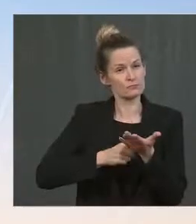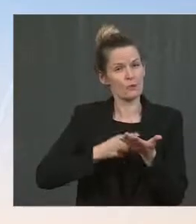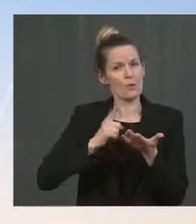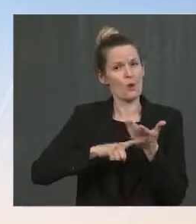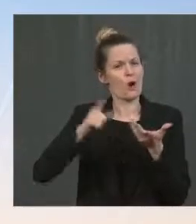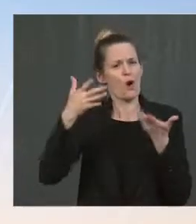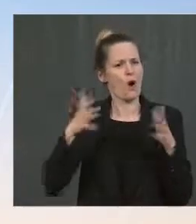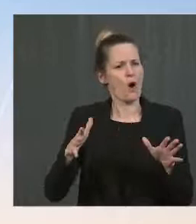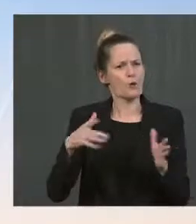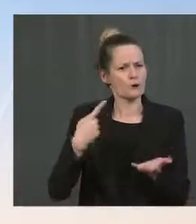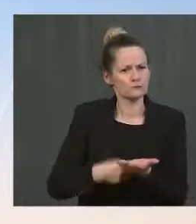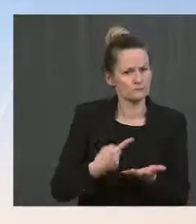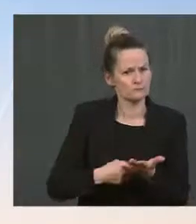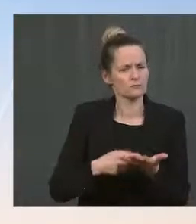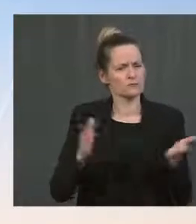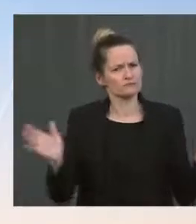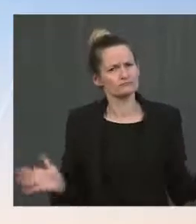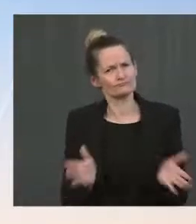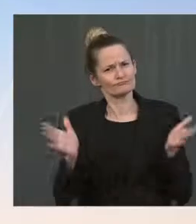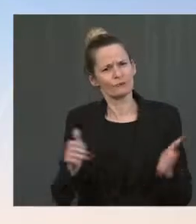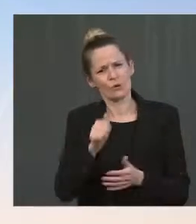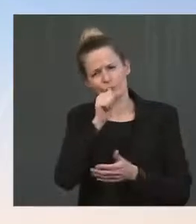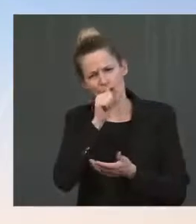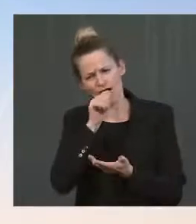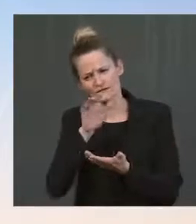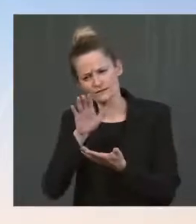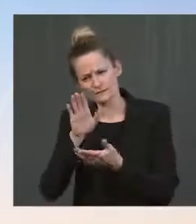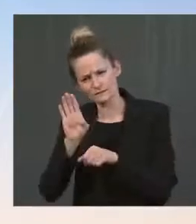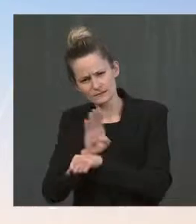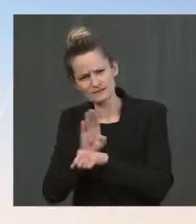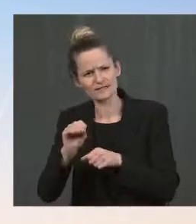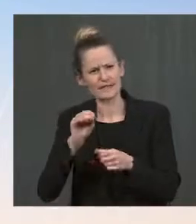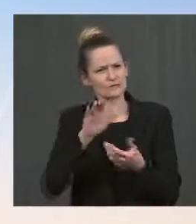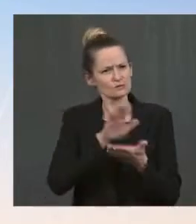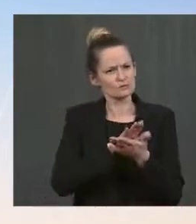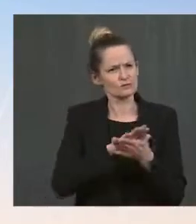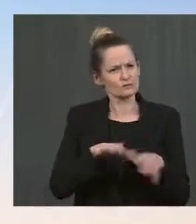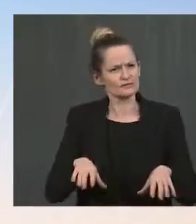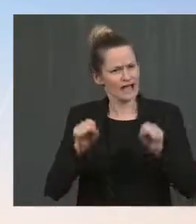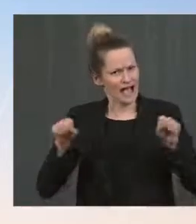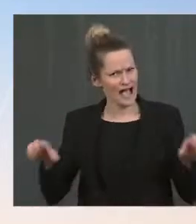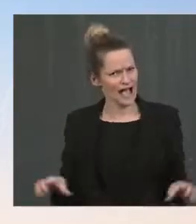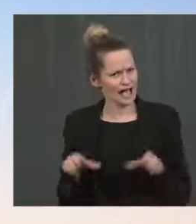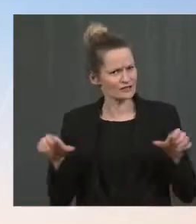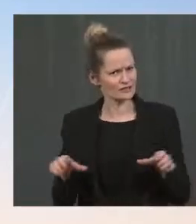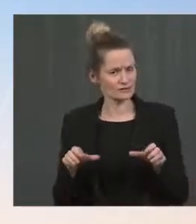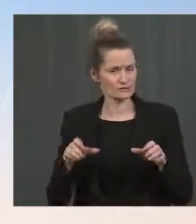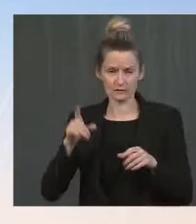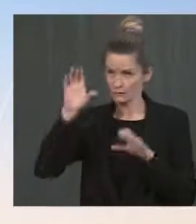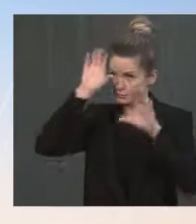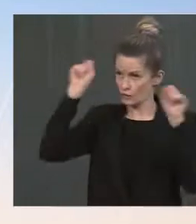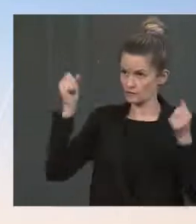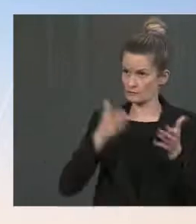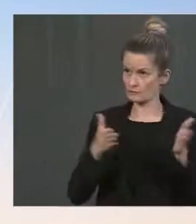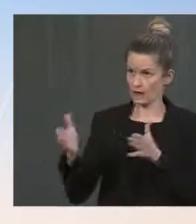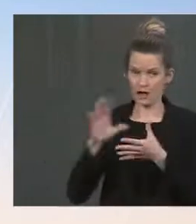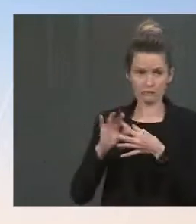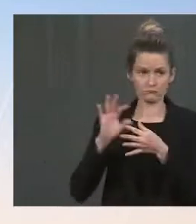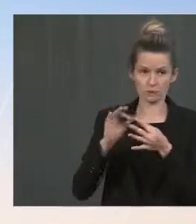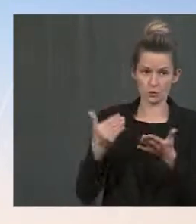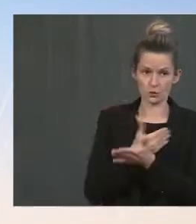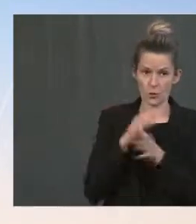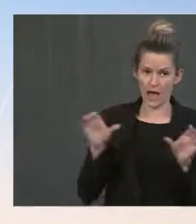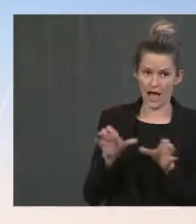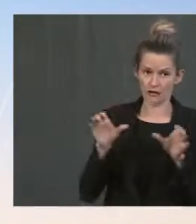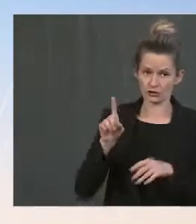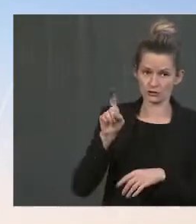take action, or will there be something new that's actionable? There will be new steps the president announces tomorrow, absolutely. And will any of those